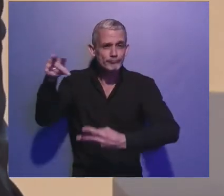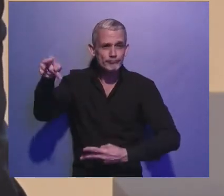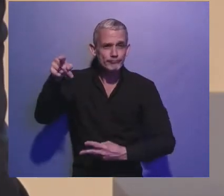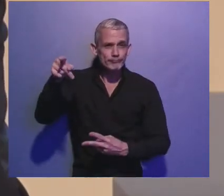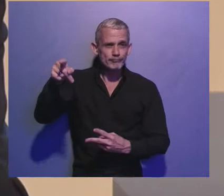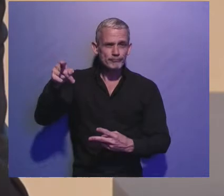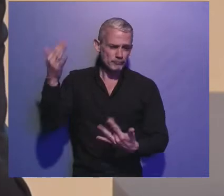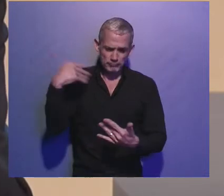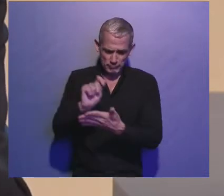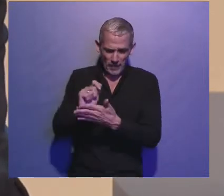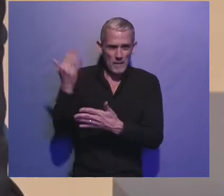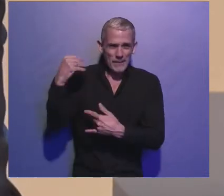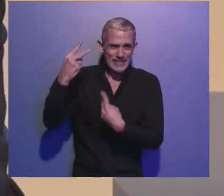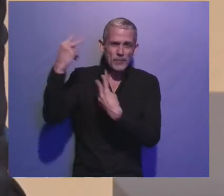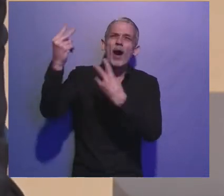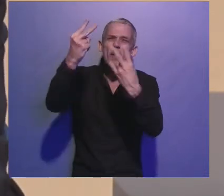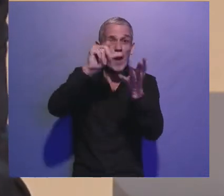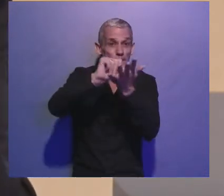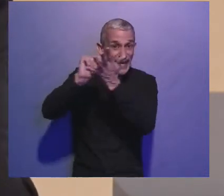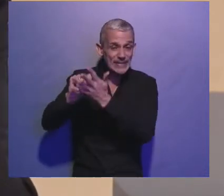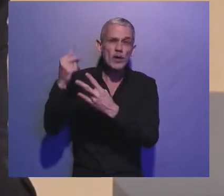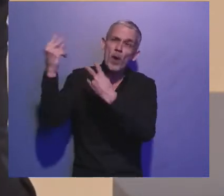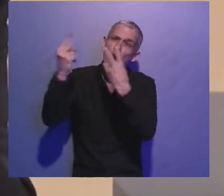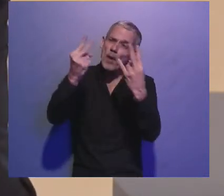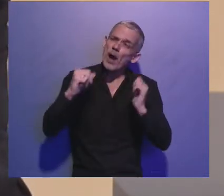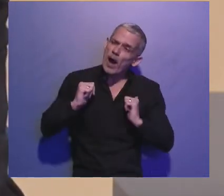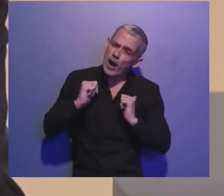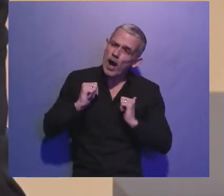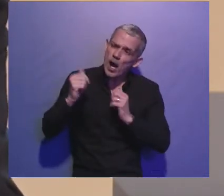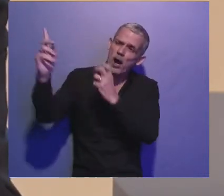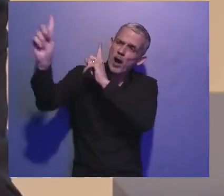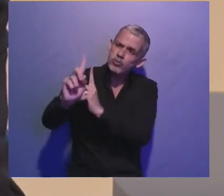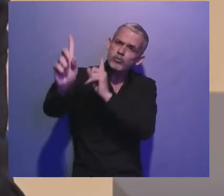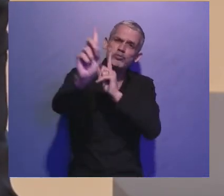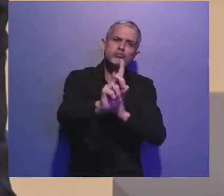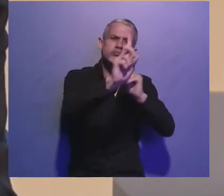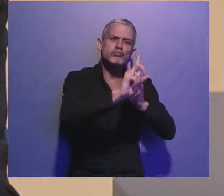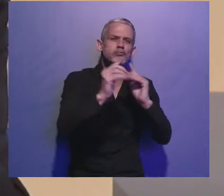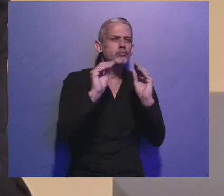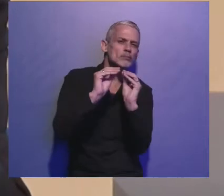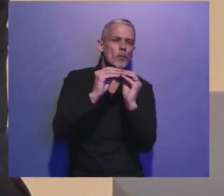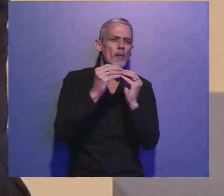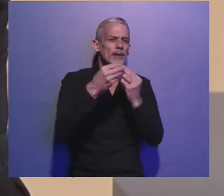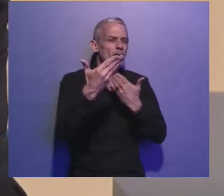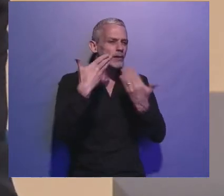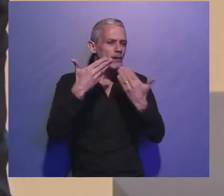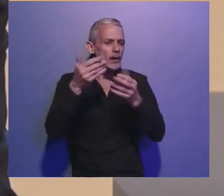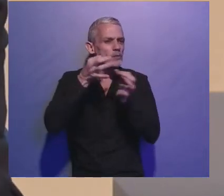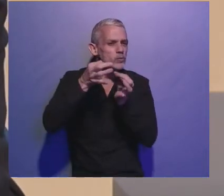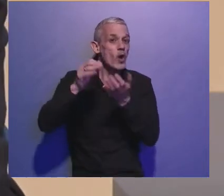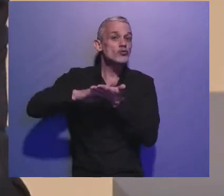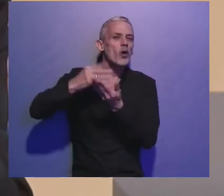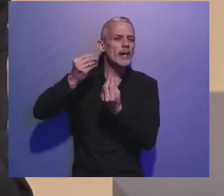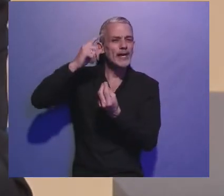Sao Paulo in recent months has been touring and visiting countries where he exchanged with